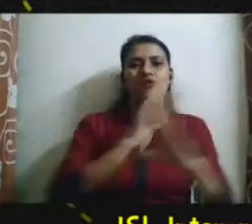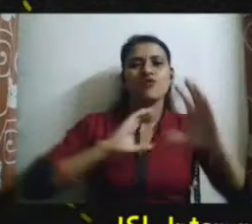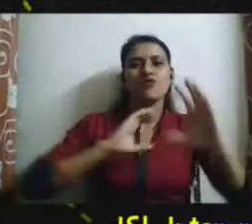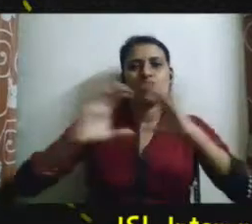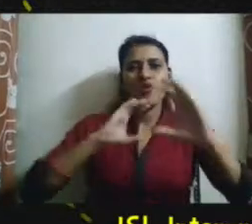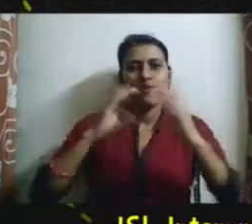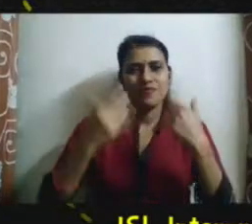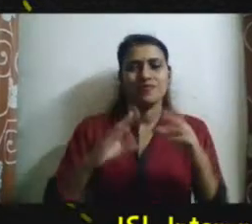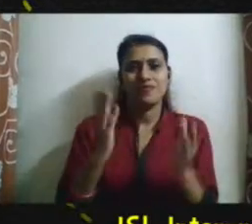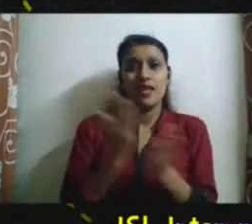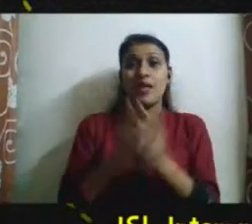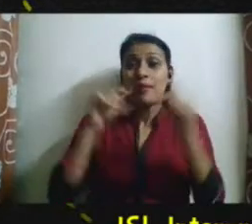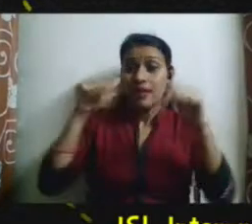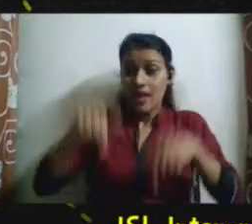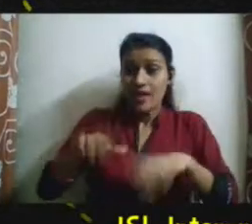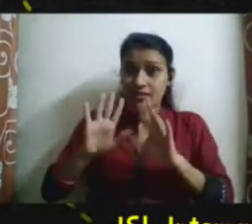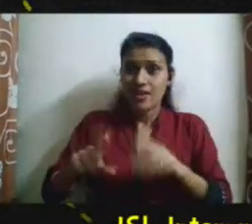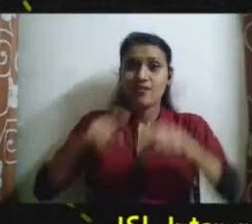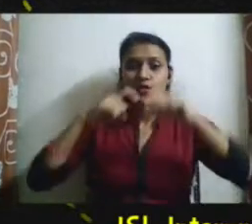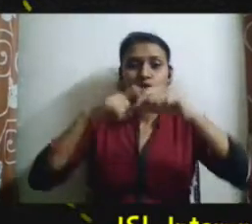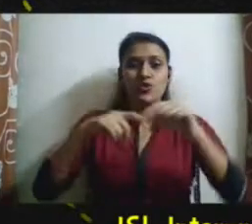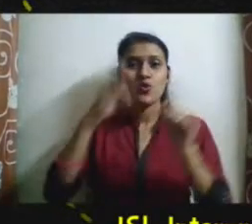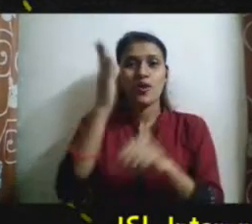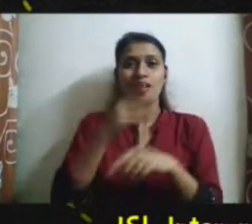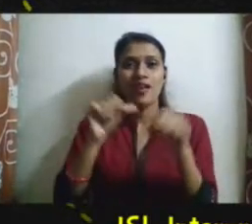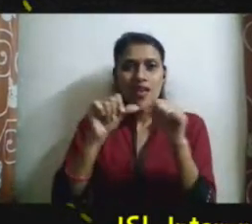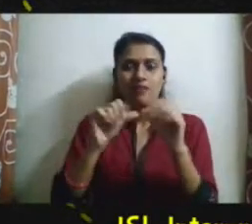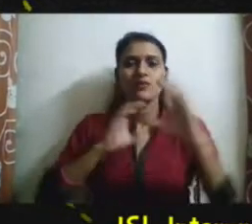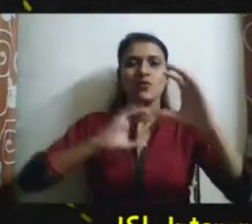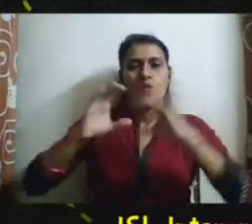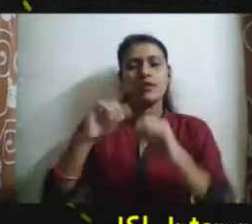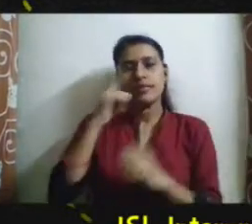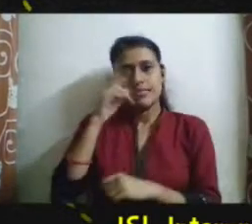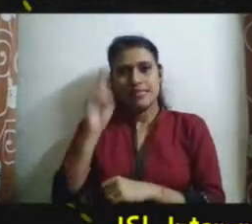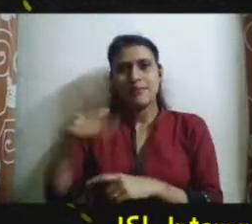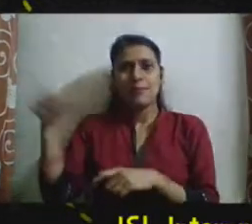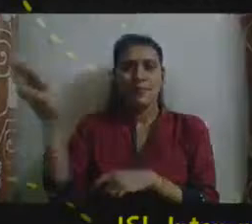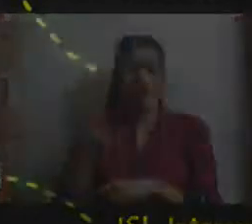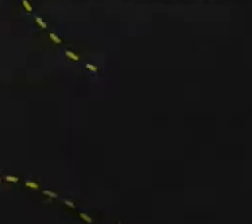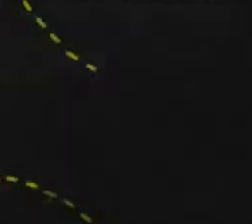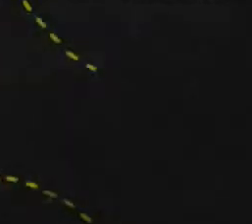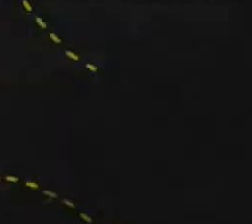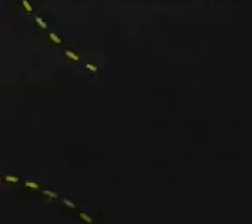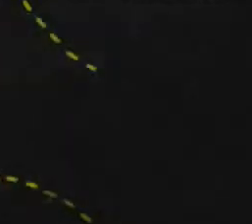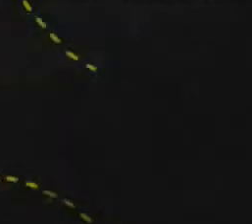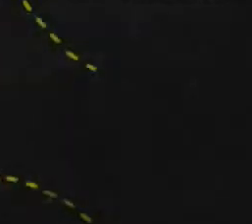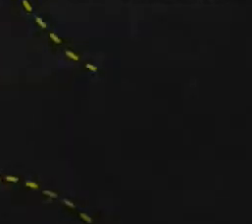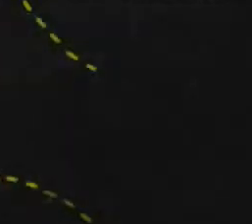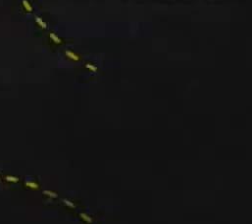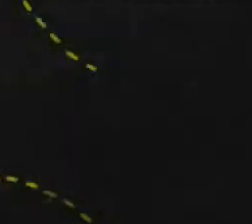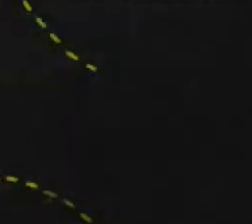with us for a Q&A with the audience at the end of the conversation. So please stay on there. Thank you.